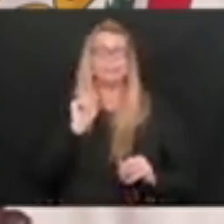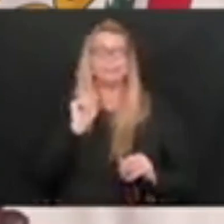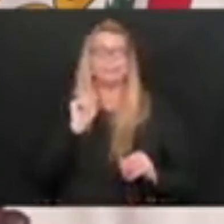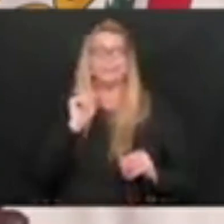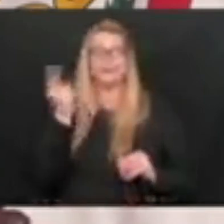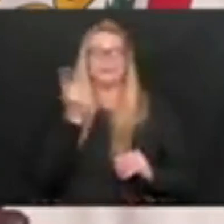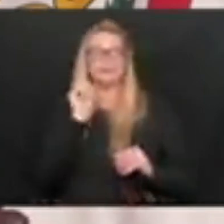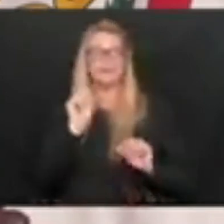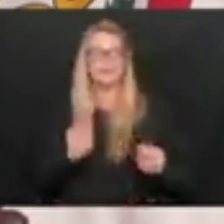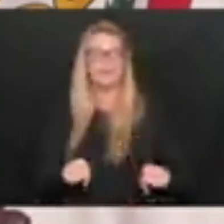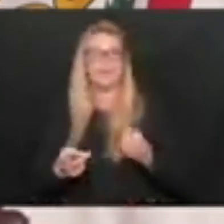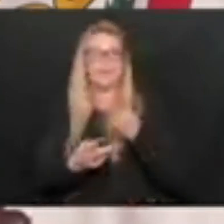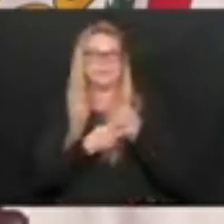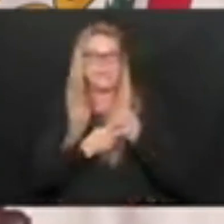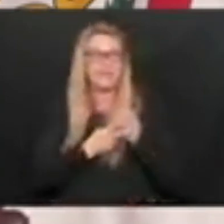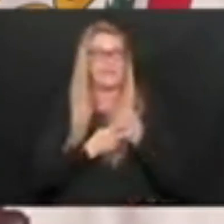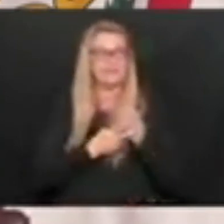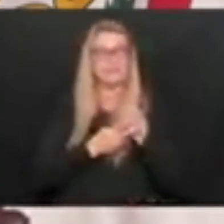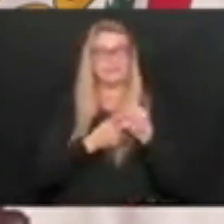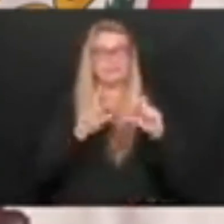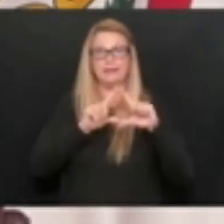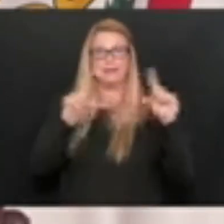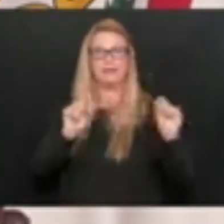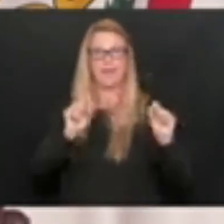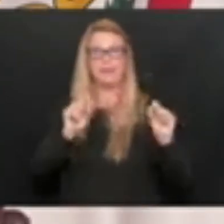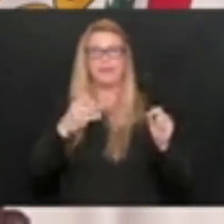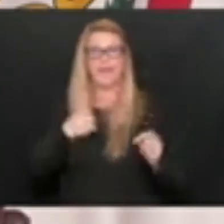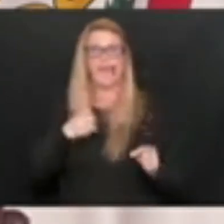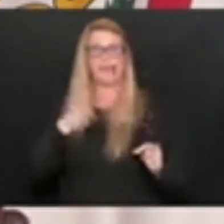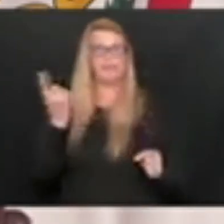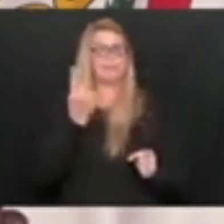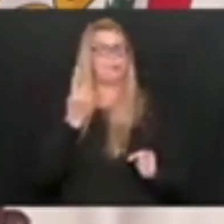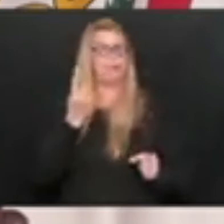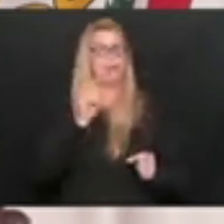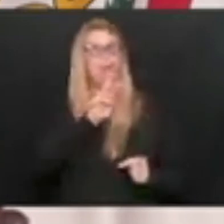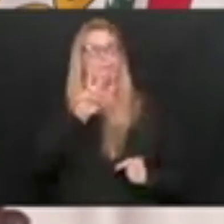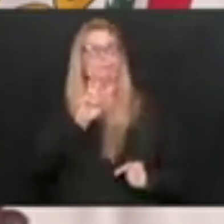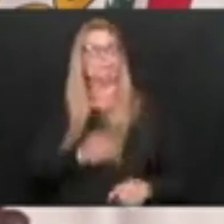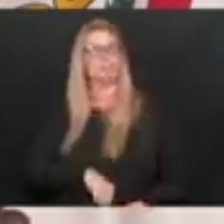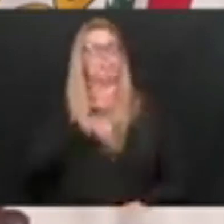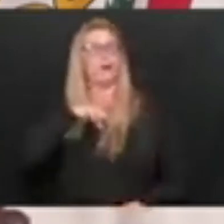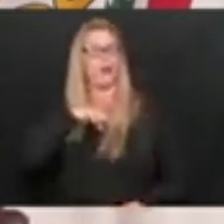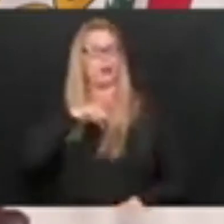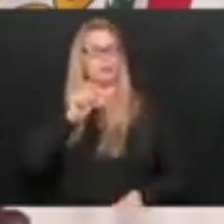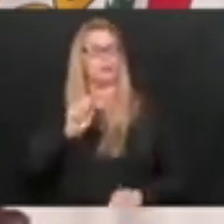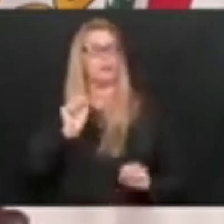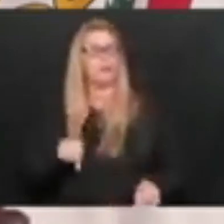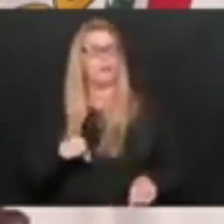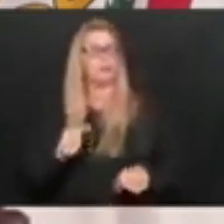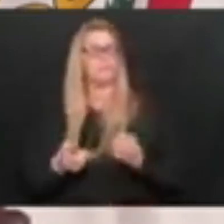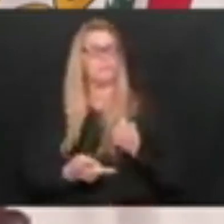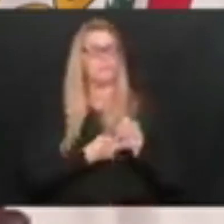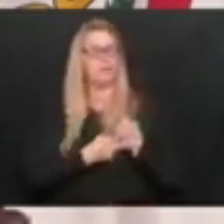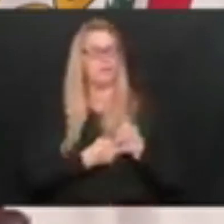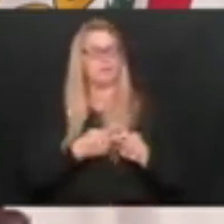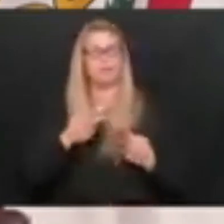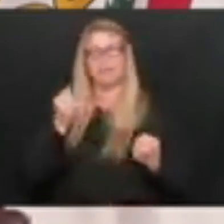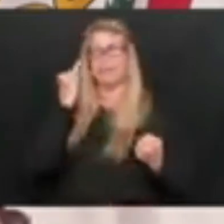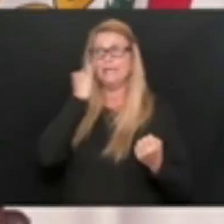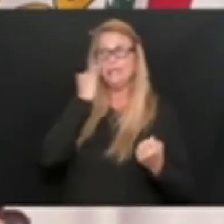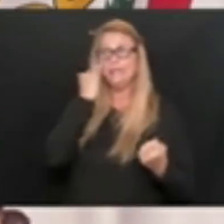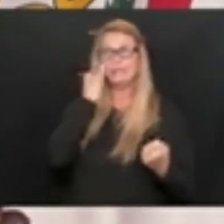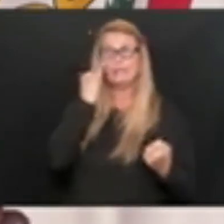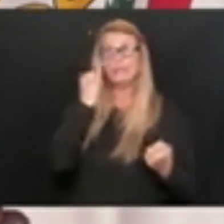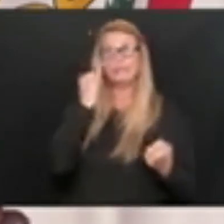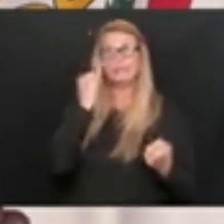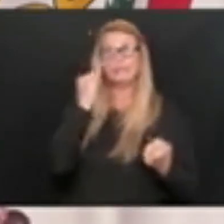keep, that has a real patriotic type flavor to it that you can keep, great. If we do